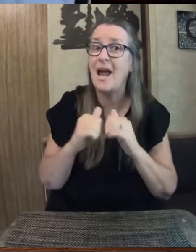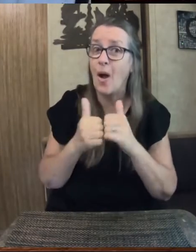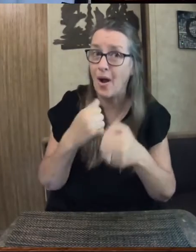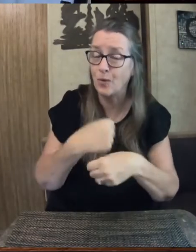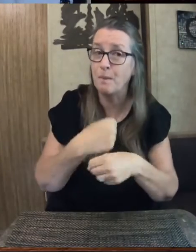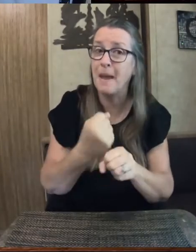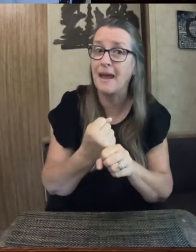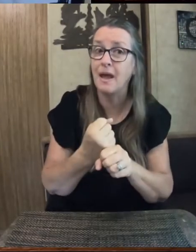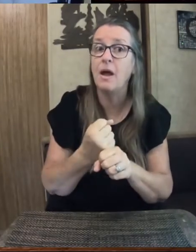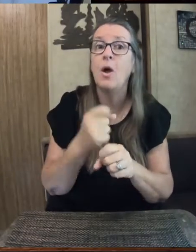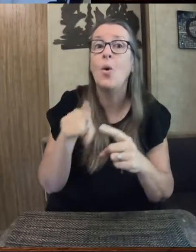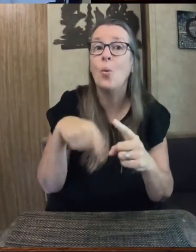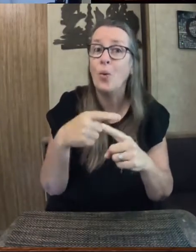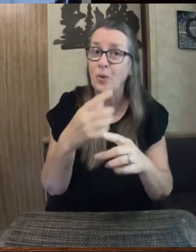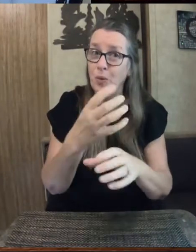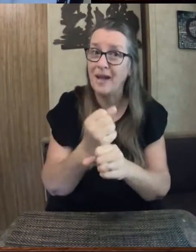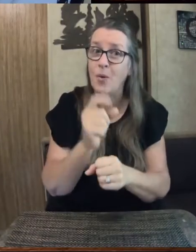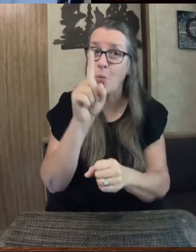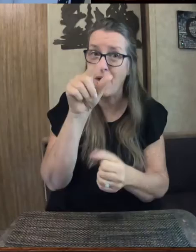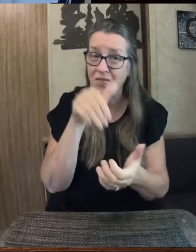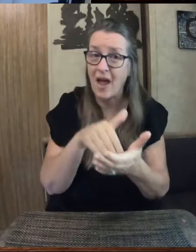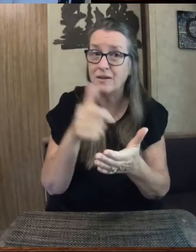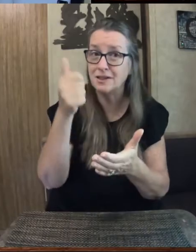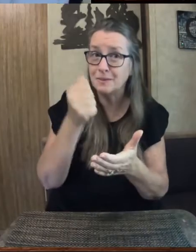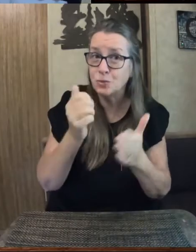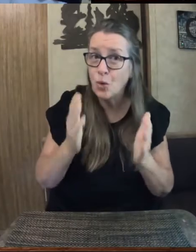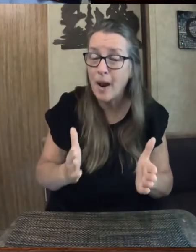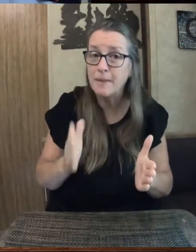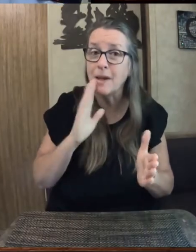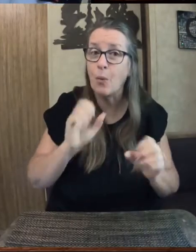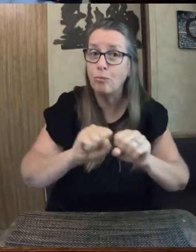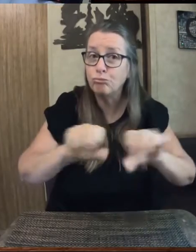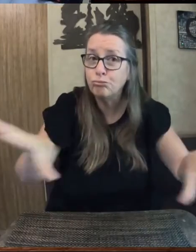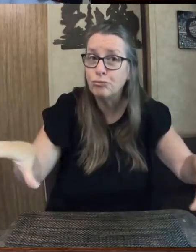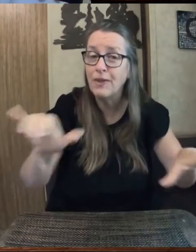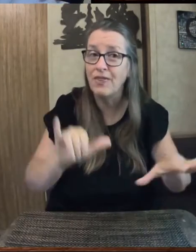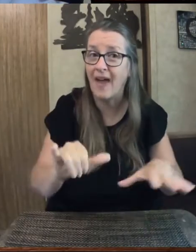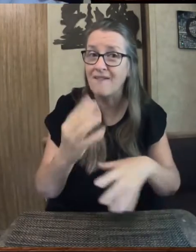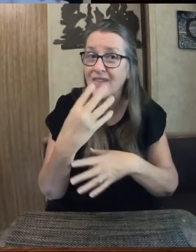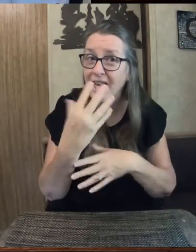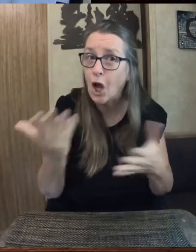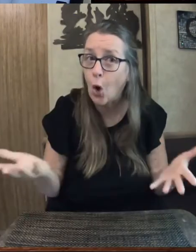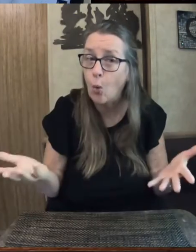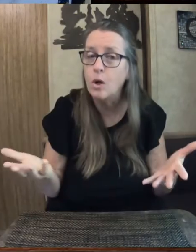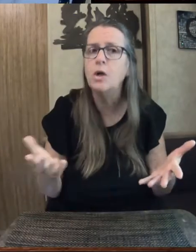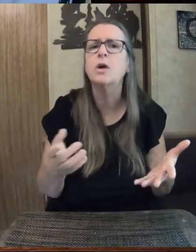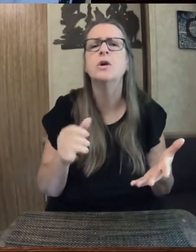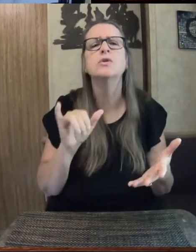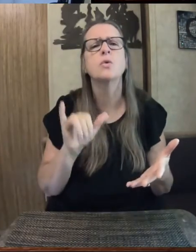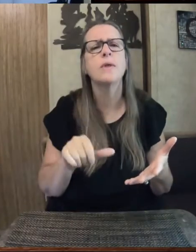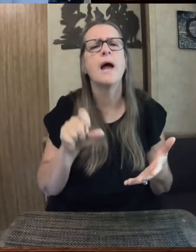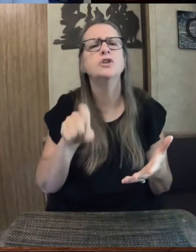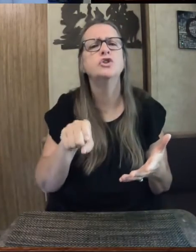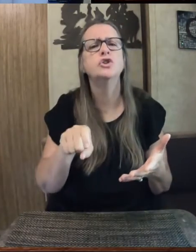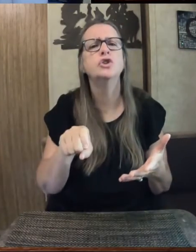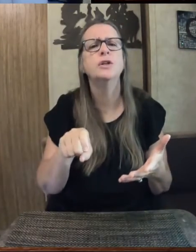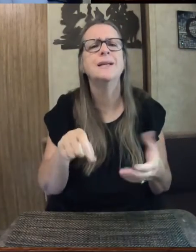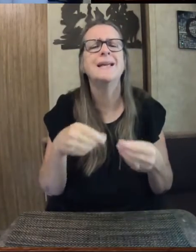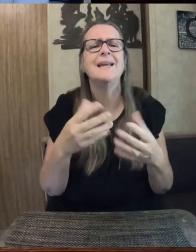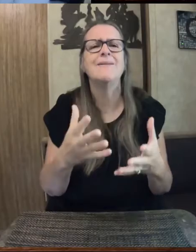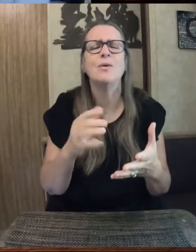you make it. And when we get our 1,000th subscriber, I'm going to release that video. So that should give